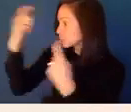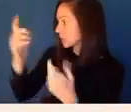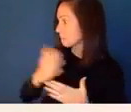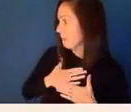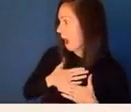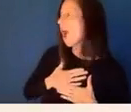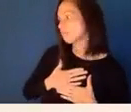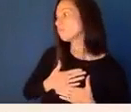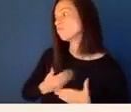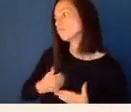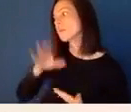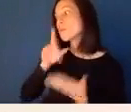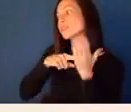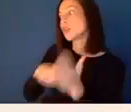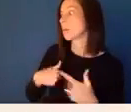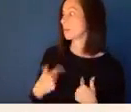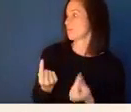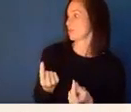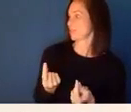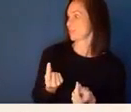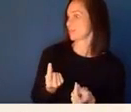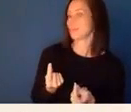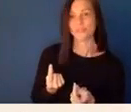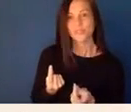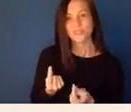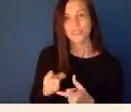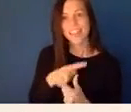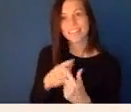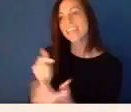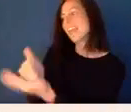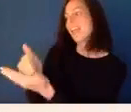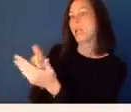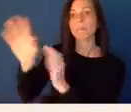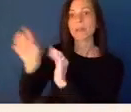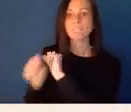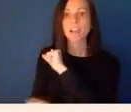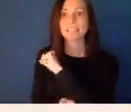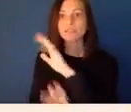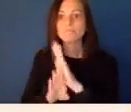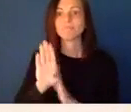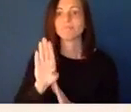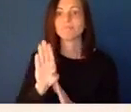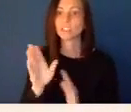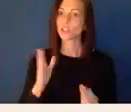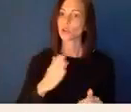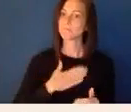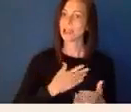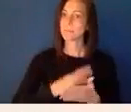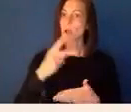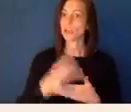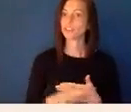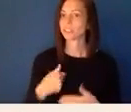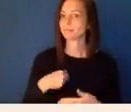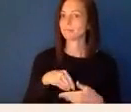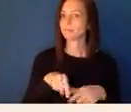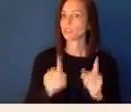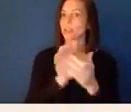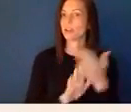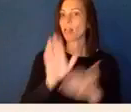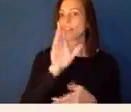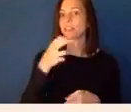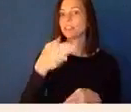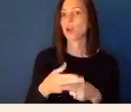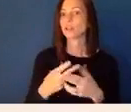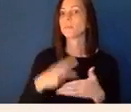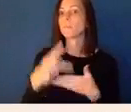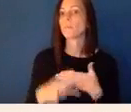dreams that I could go ahead and build that foundation for them. So I created a project when I was in college called Project Closer, and it's